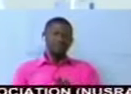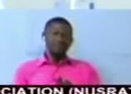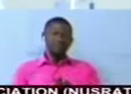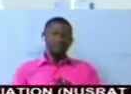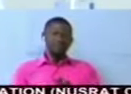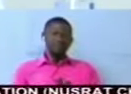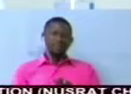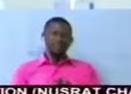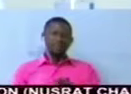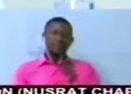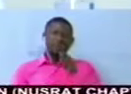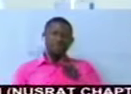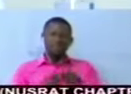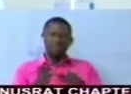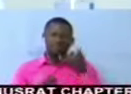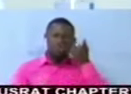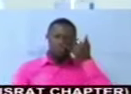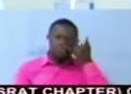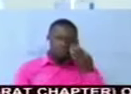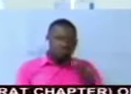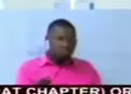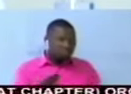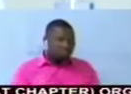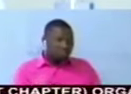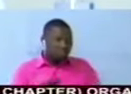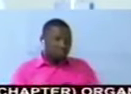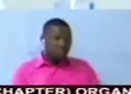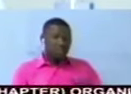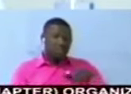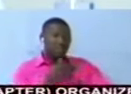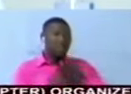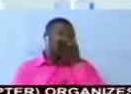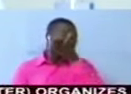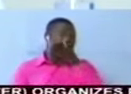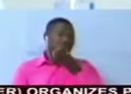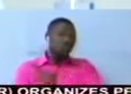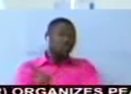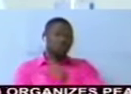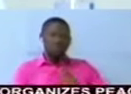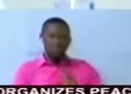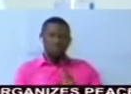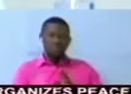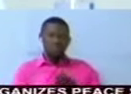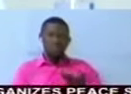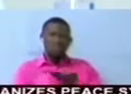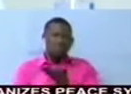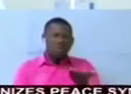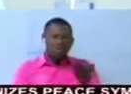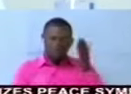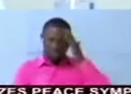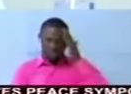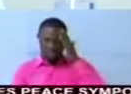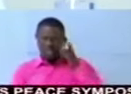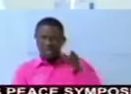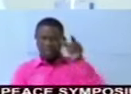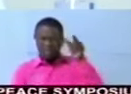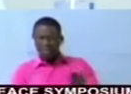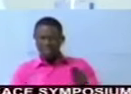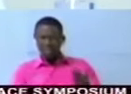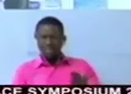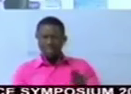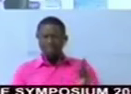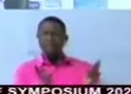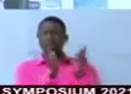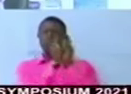allegation of drug dealing in that compound, why do you think the person came to you? Kila jo xibar